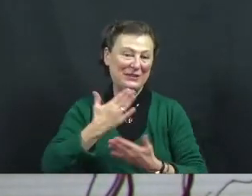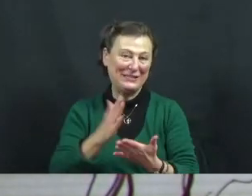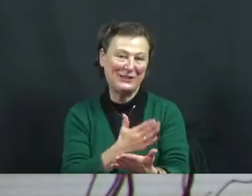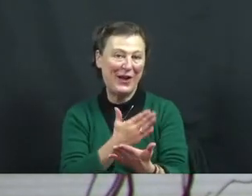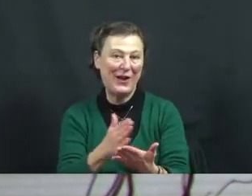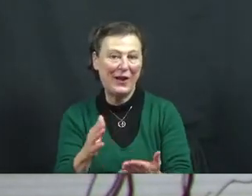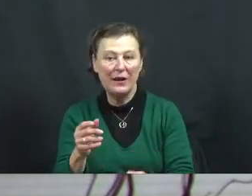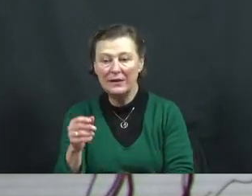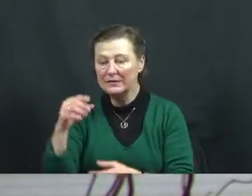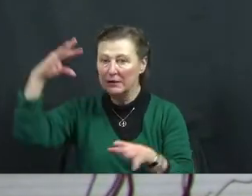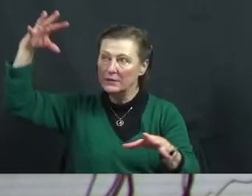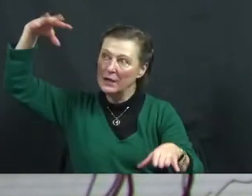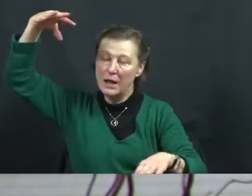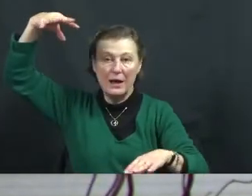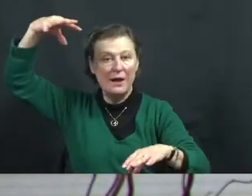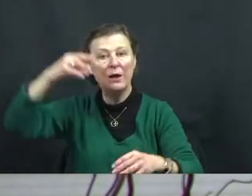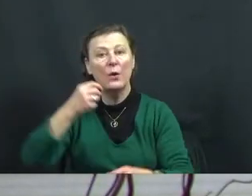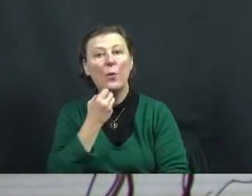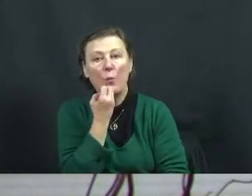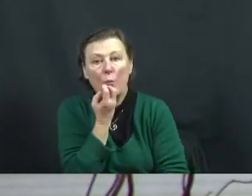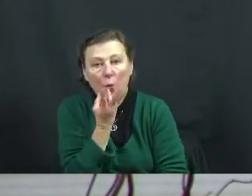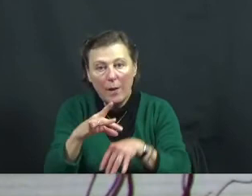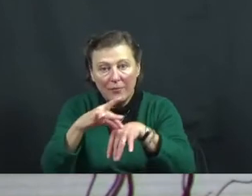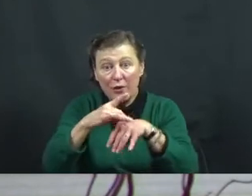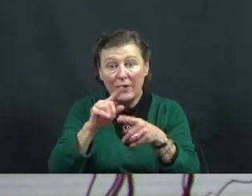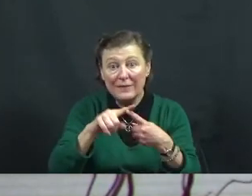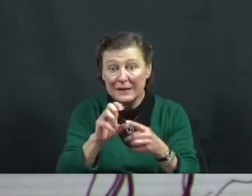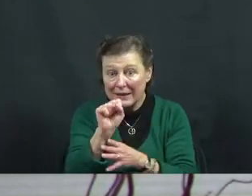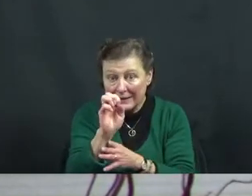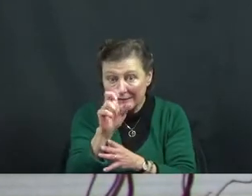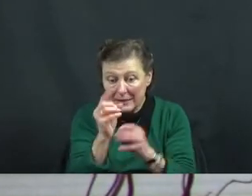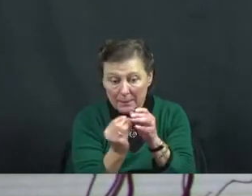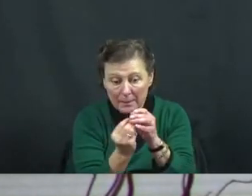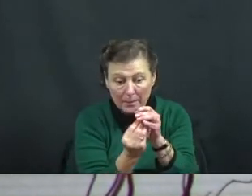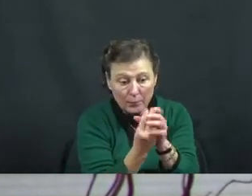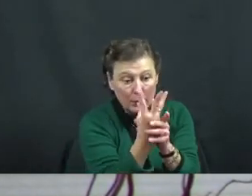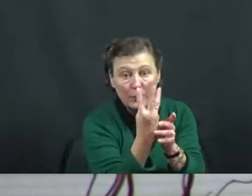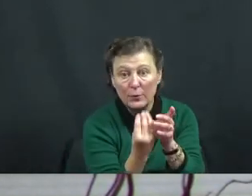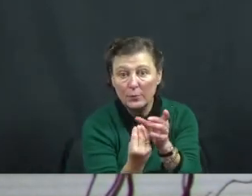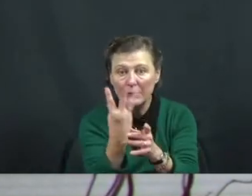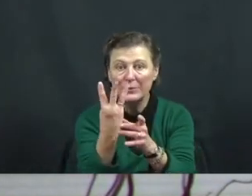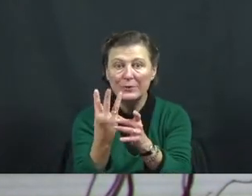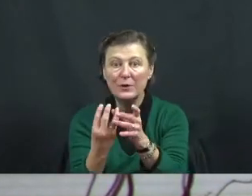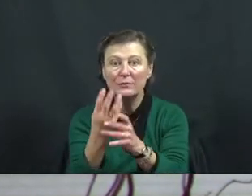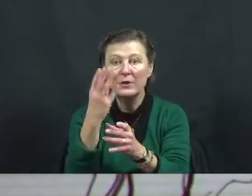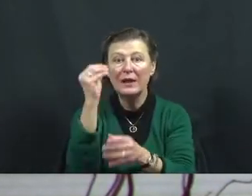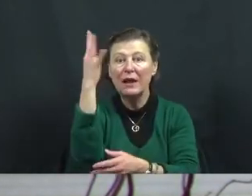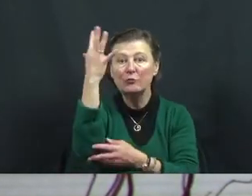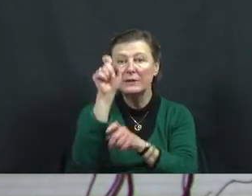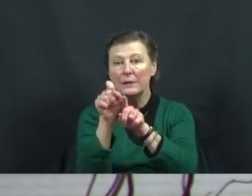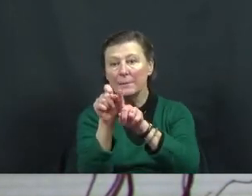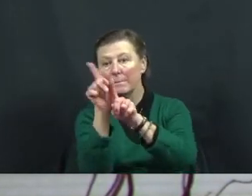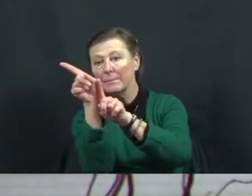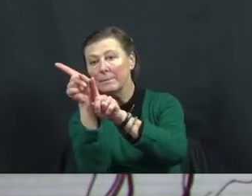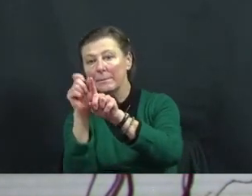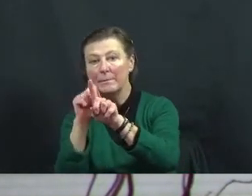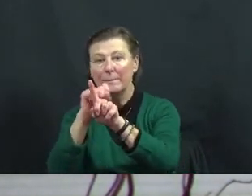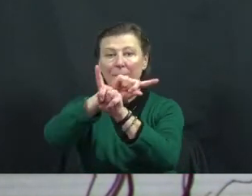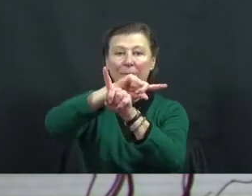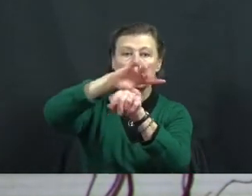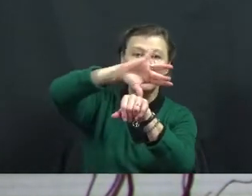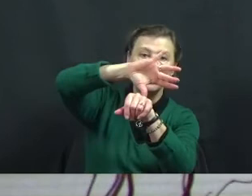had warmed the earth until the seeds had sprouted and grew, and the trees sent out their tender green leaves and dainty